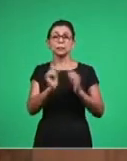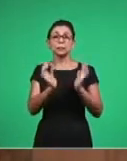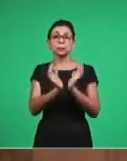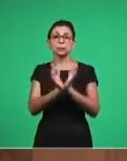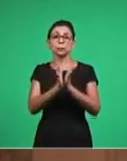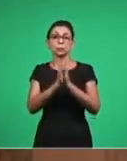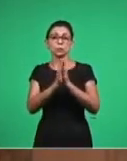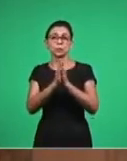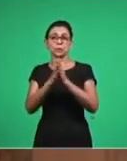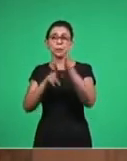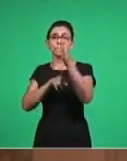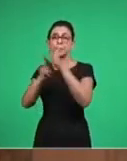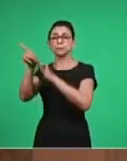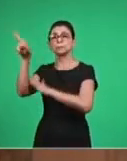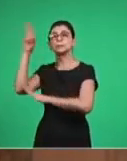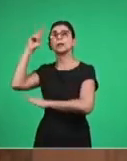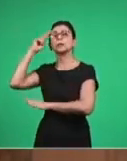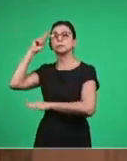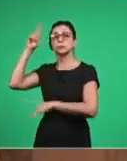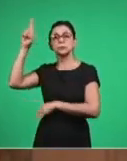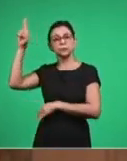life.